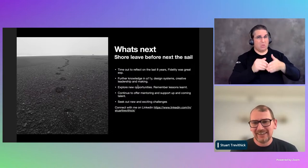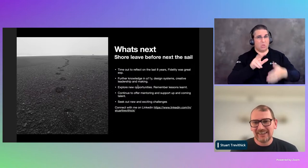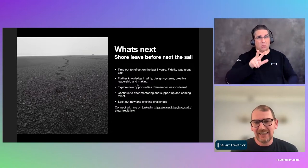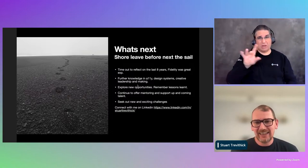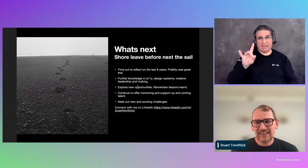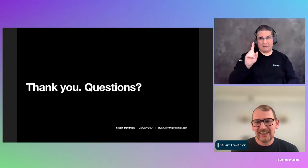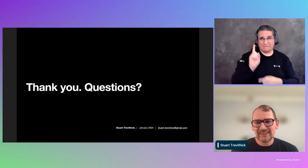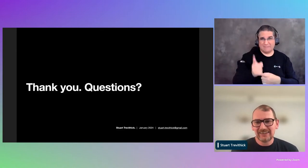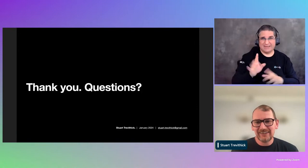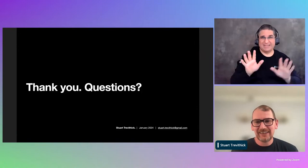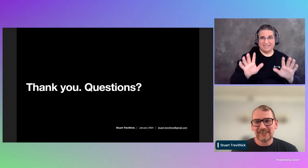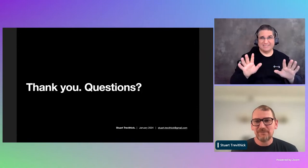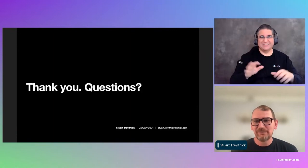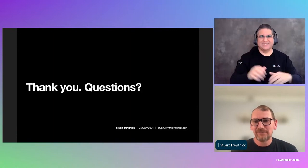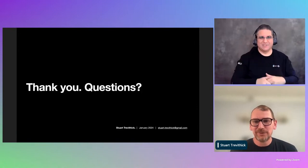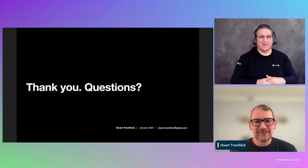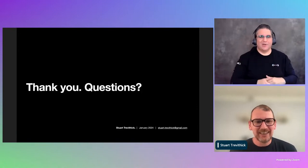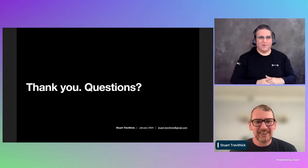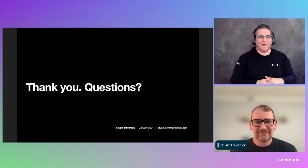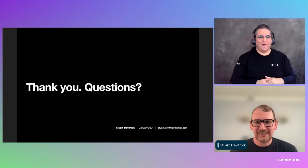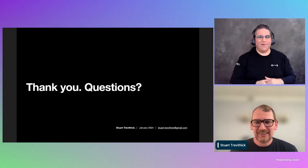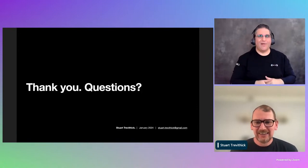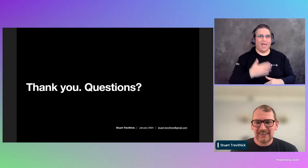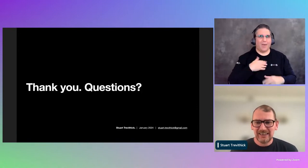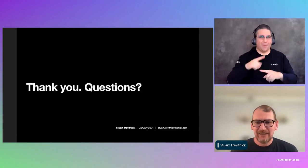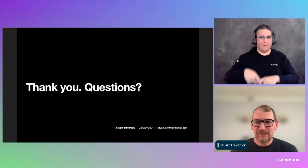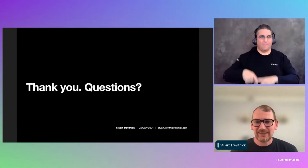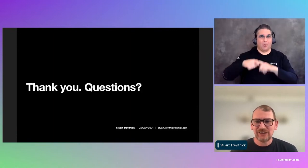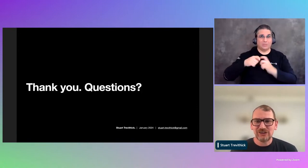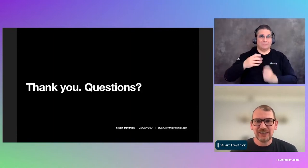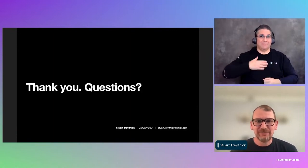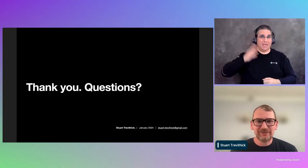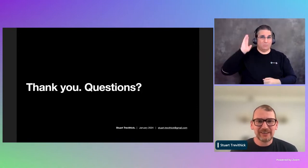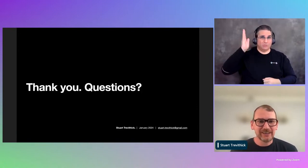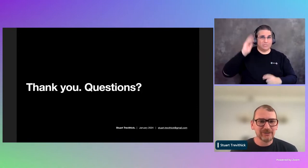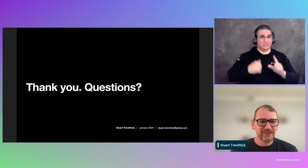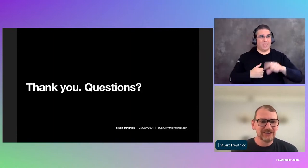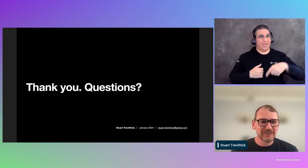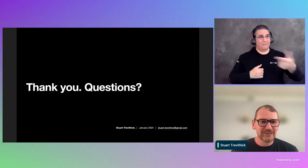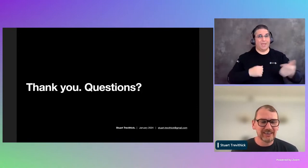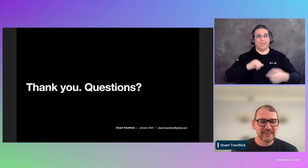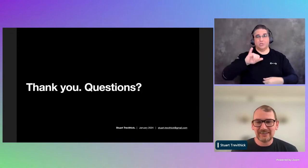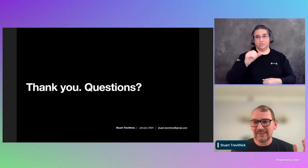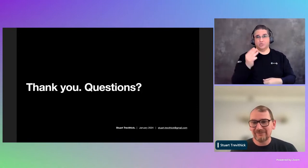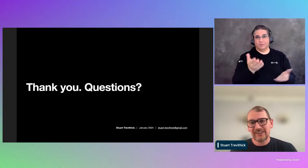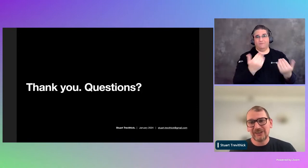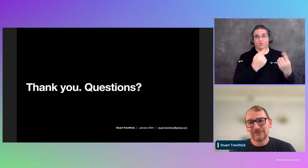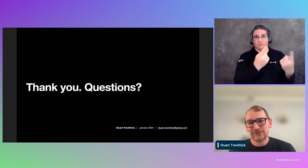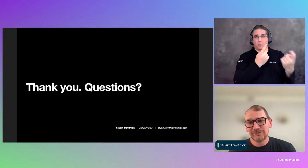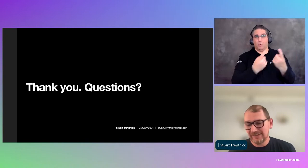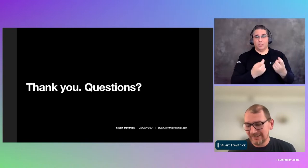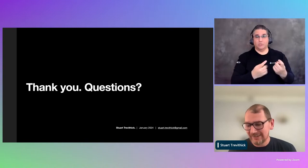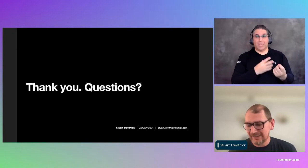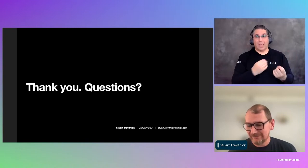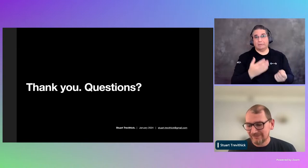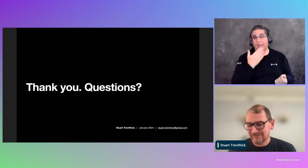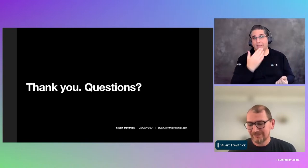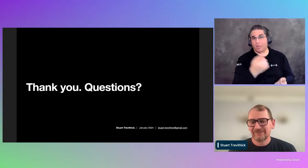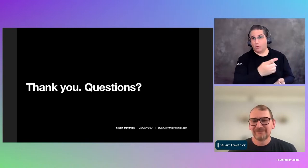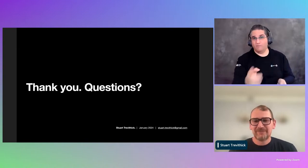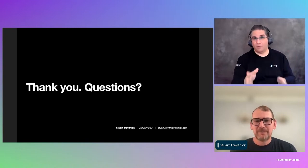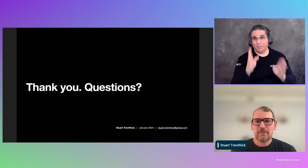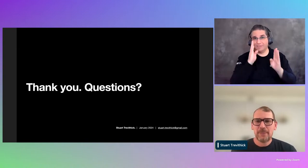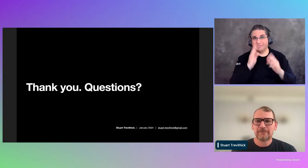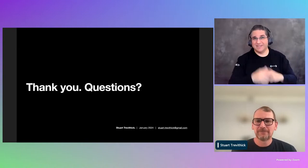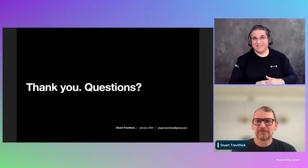minutes. And so I'm going to pause there, hand back to Jim for any questions and say thank you for all for listening.